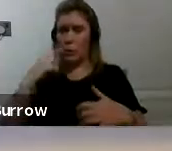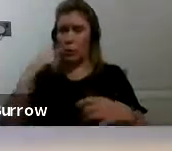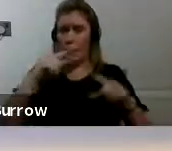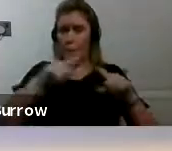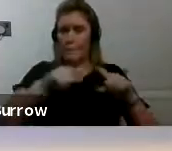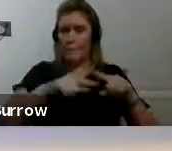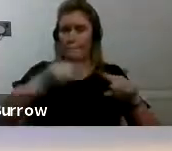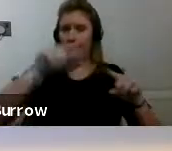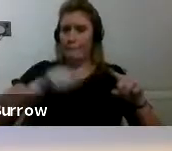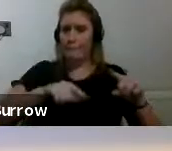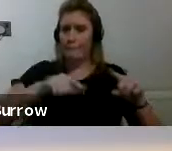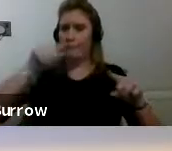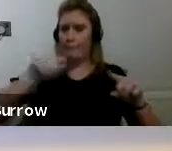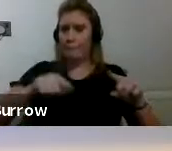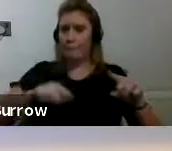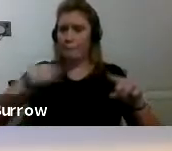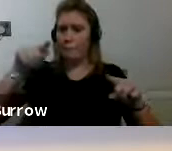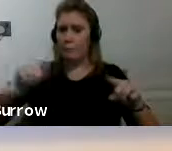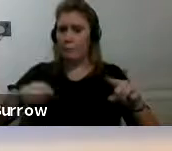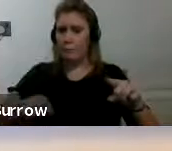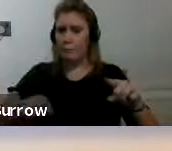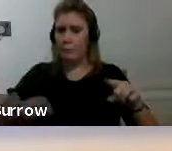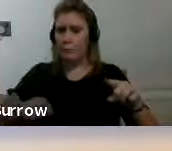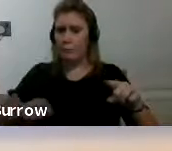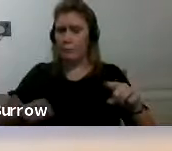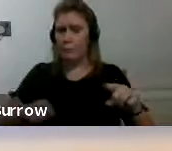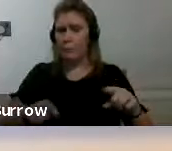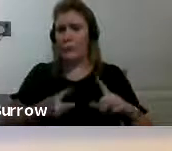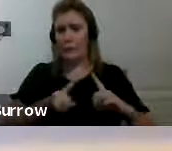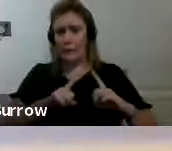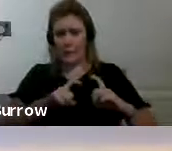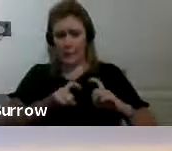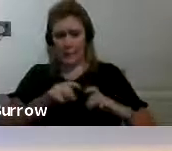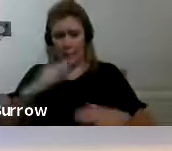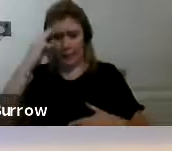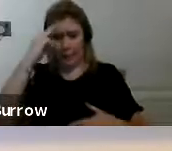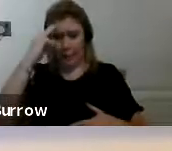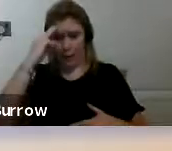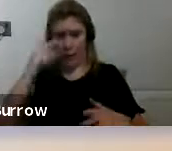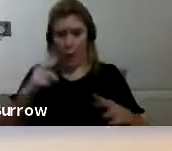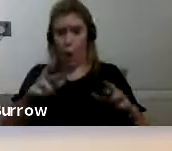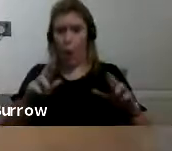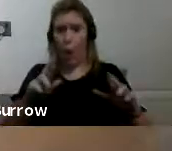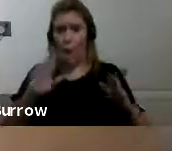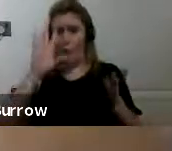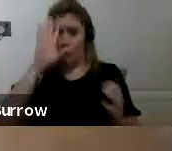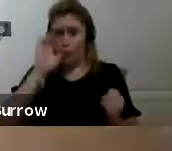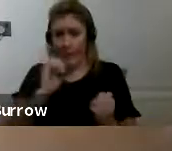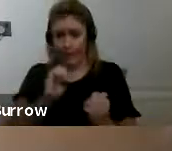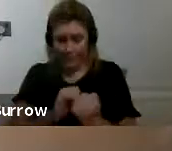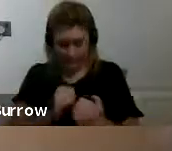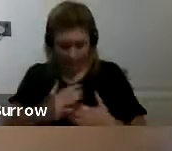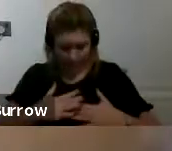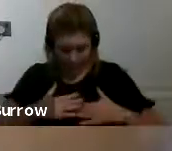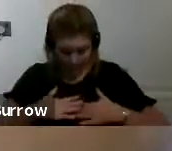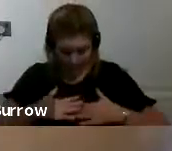Dear Mum, I hope you remember me. I imagine your eyes. I imagine your